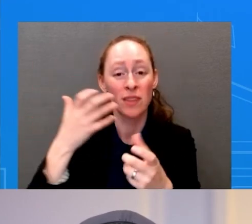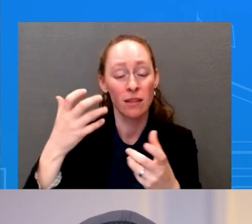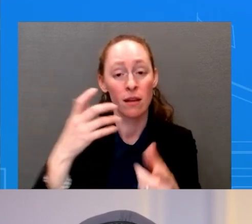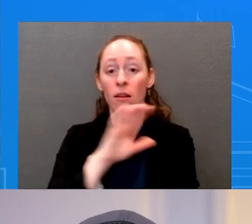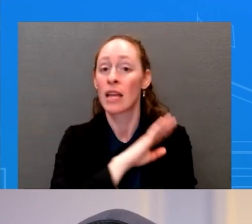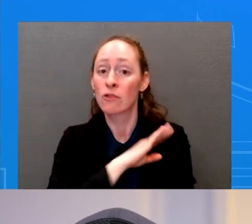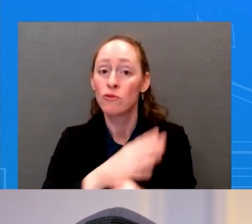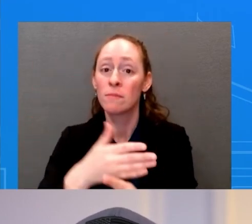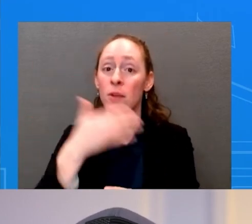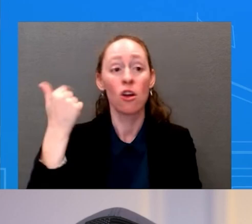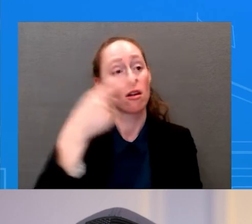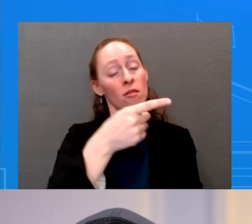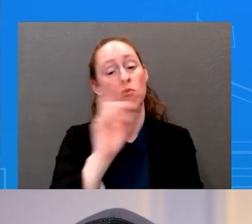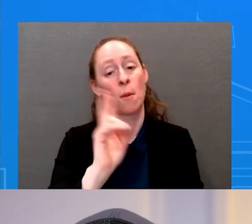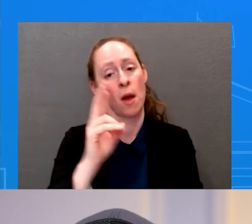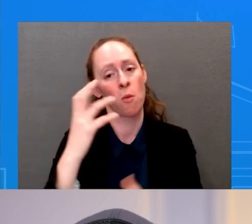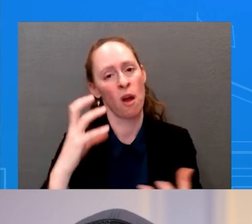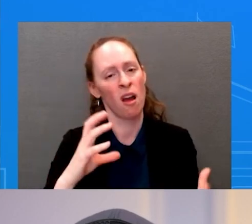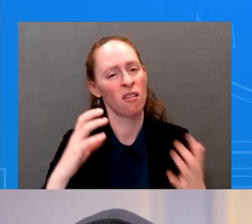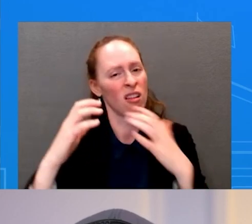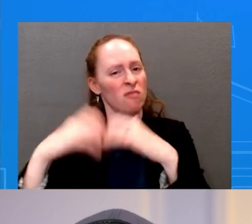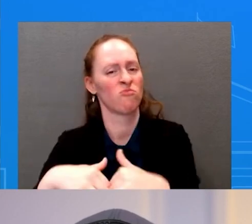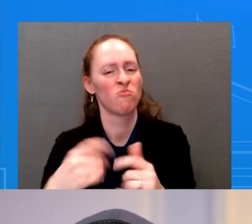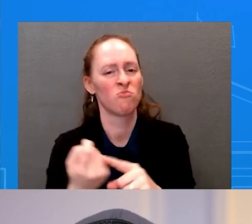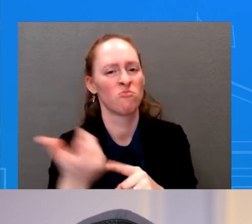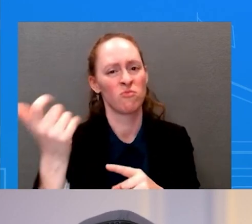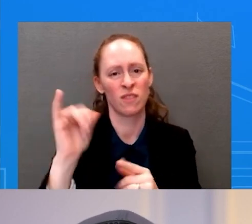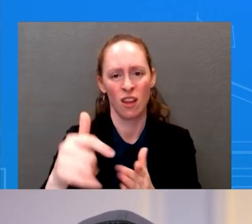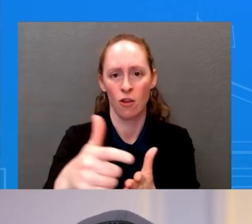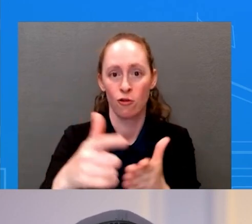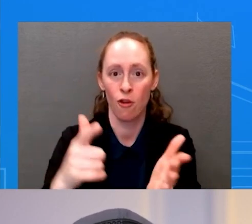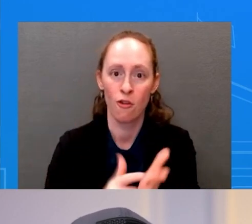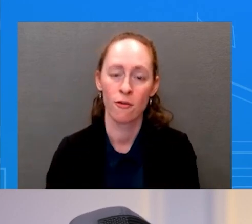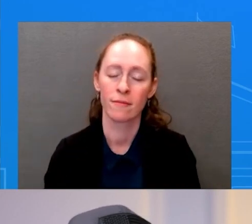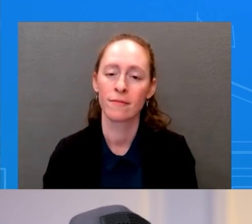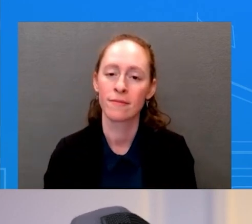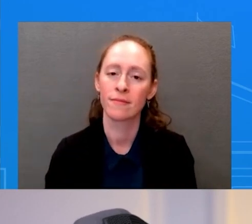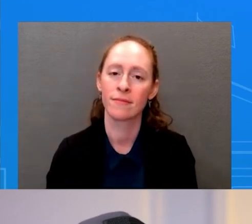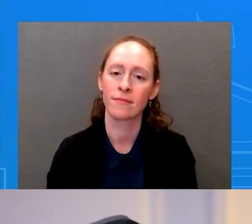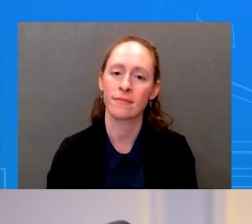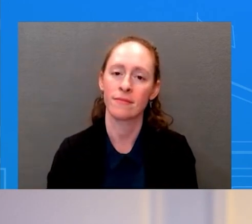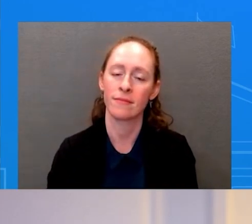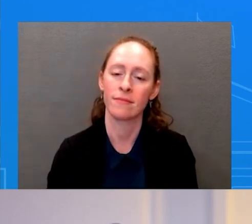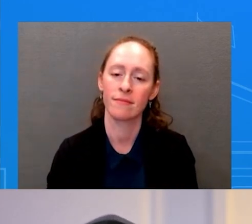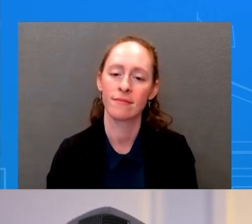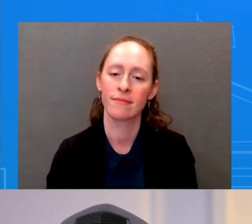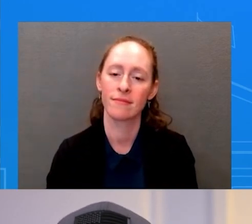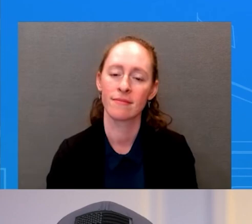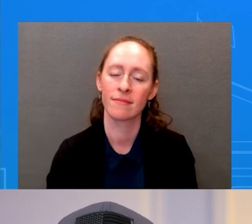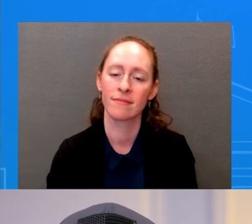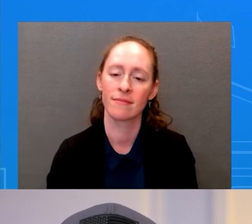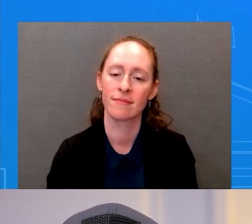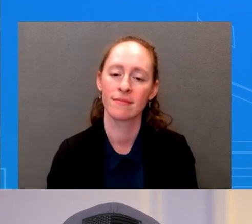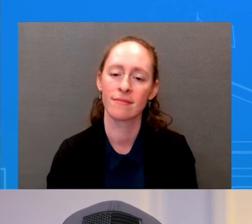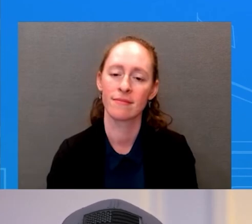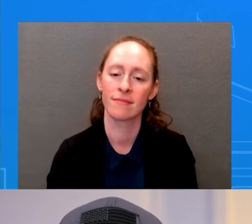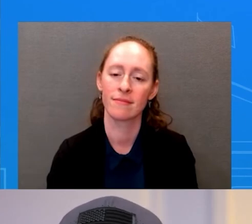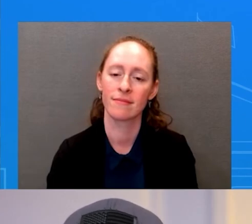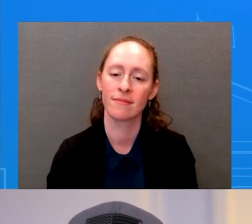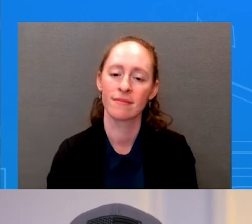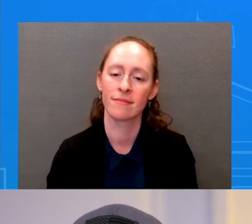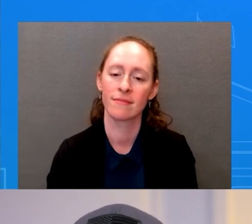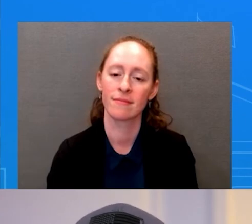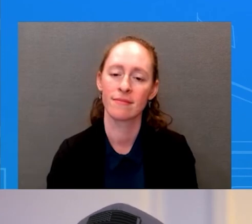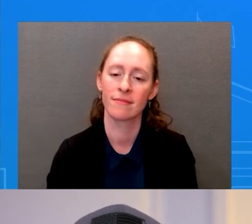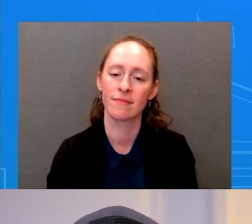how Republicans are actually going to make things worse, and Democrats want to do the opposite.